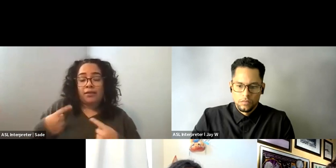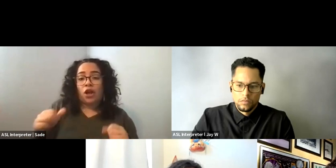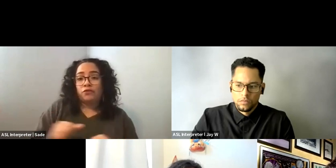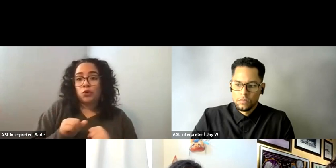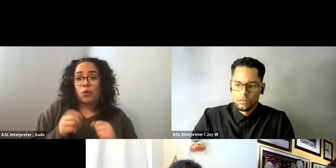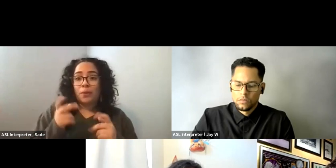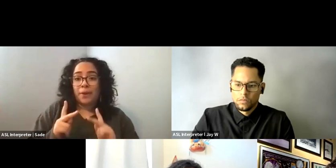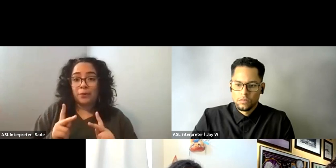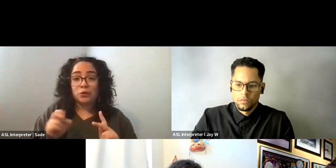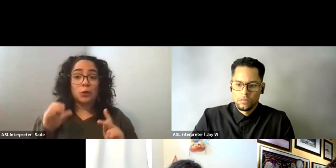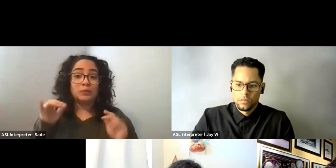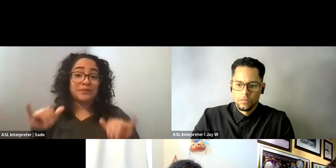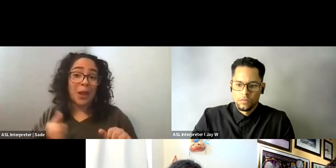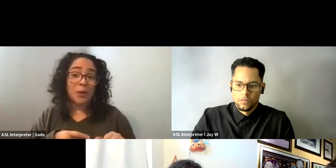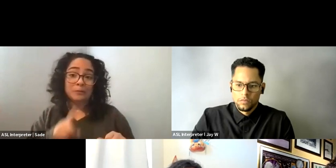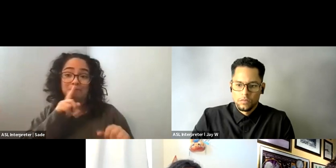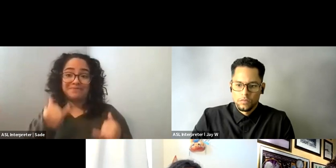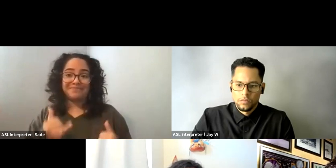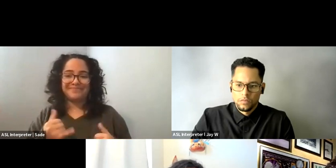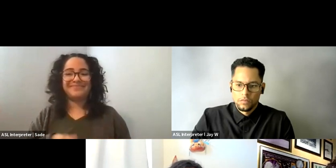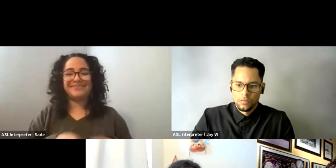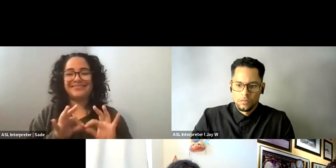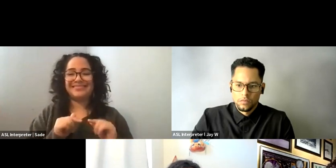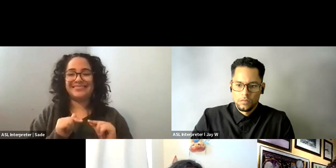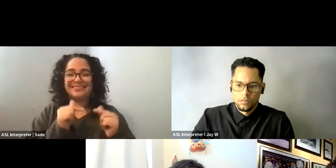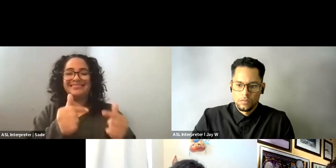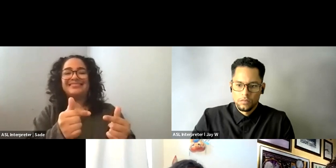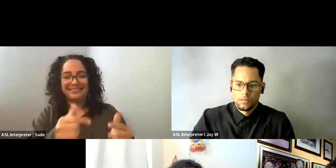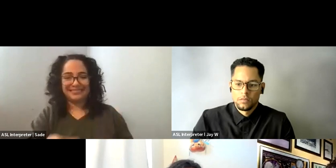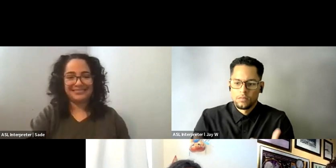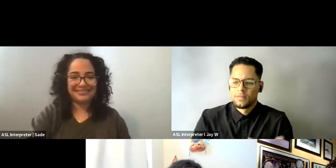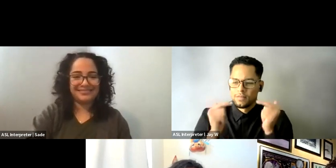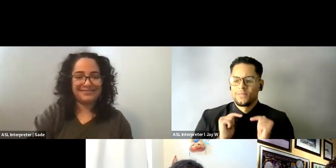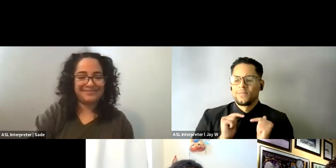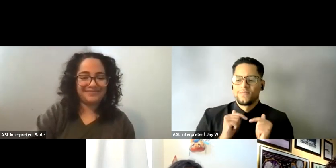yeah, I'm gonna stop talking. Pause and pass.